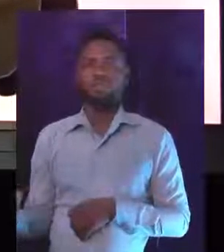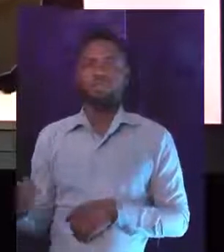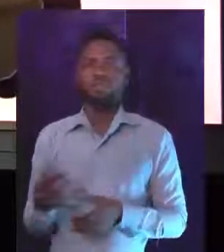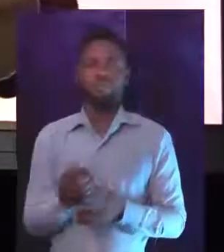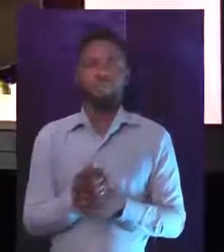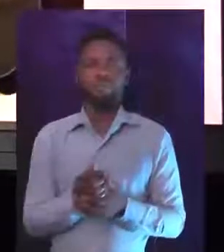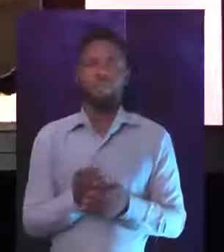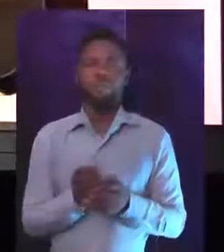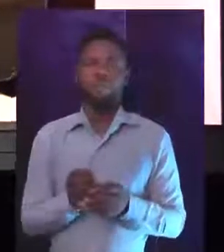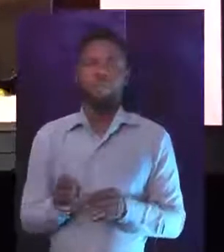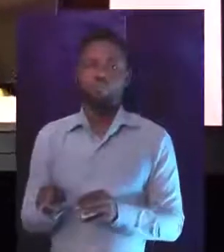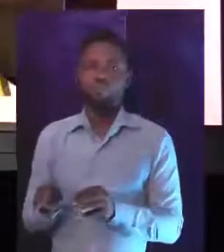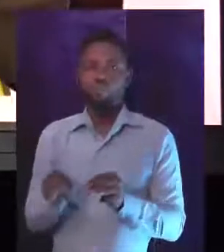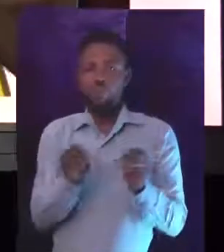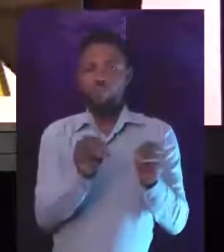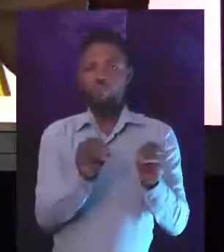objects